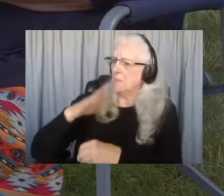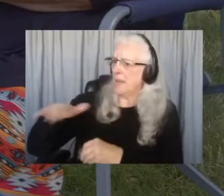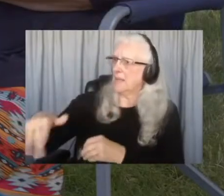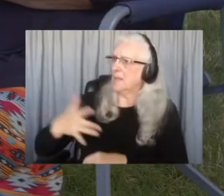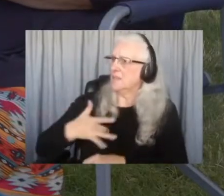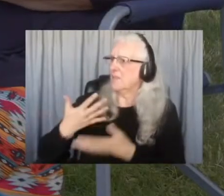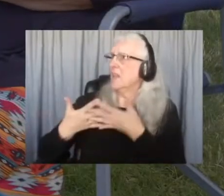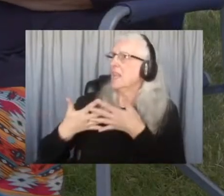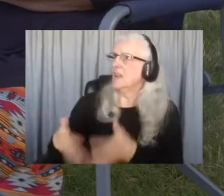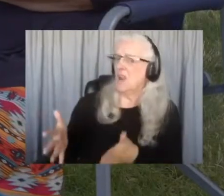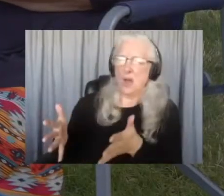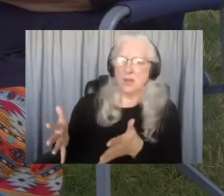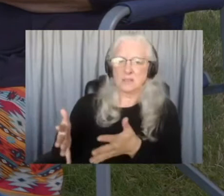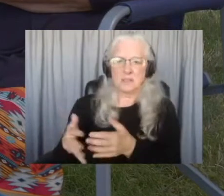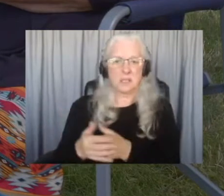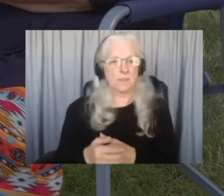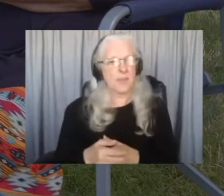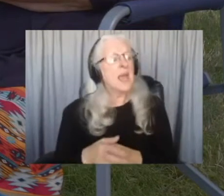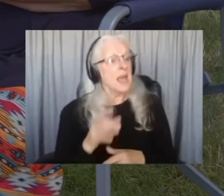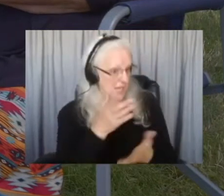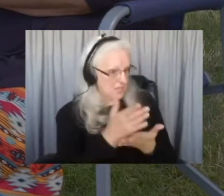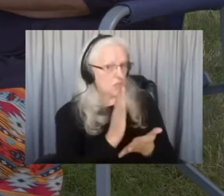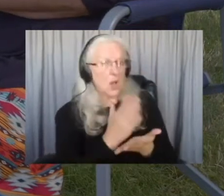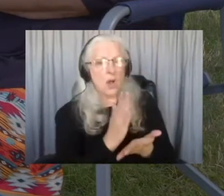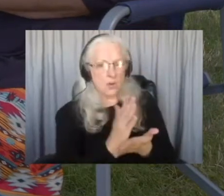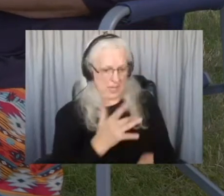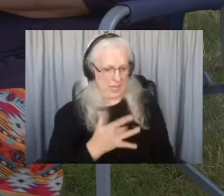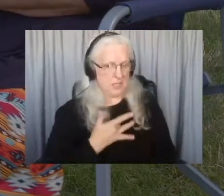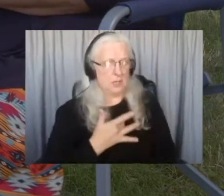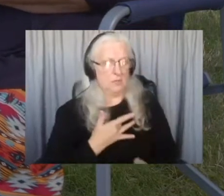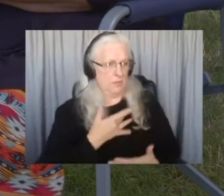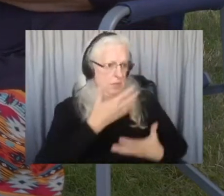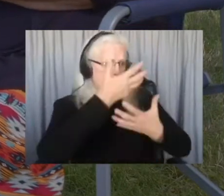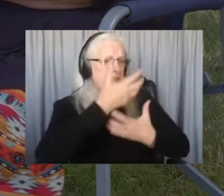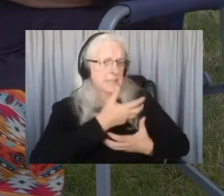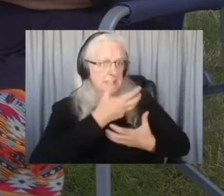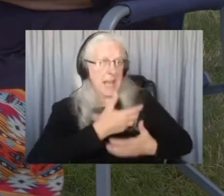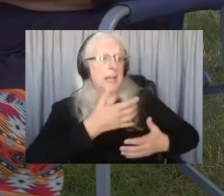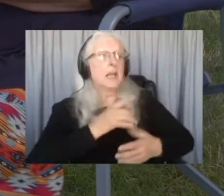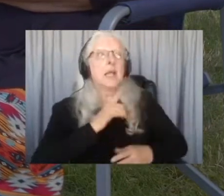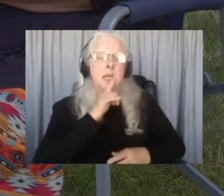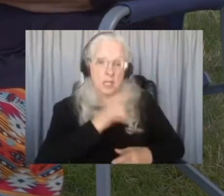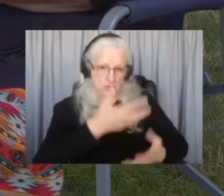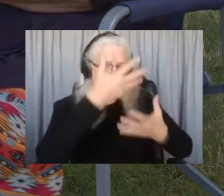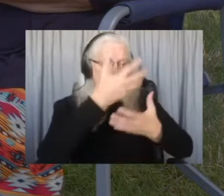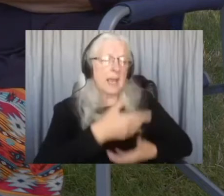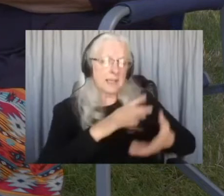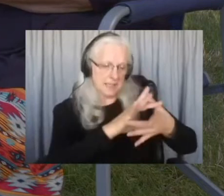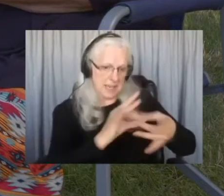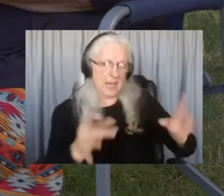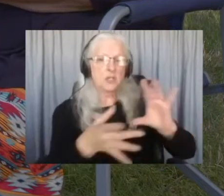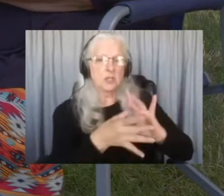It's okay to feel sad. It's a sad story. But thanks to lots